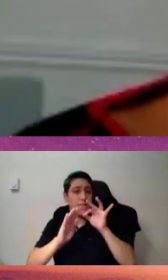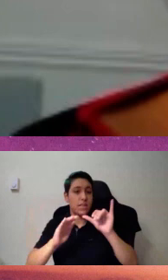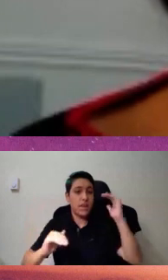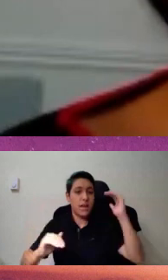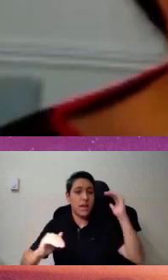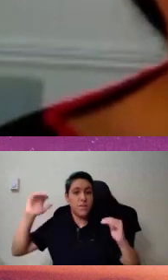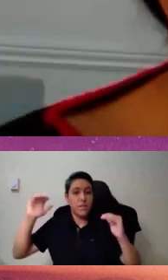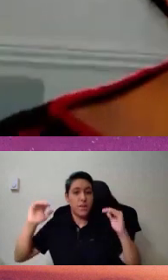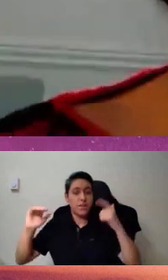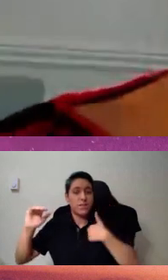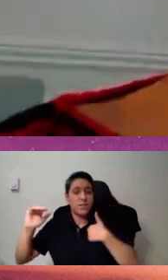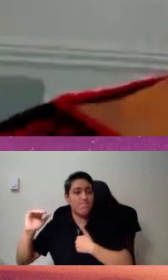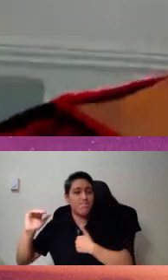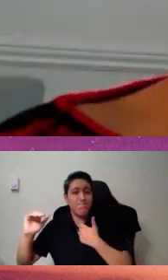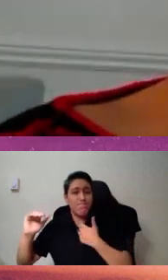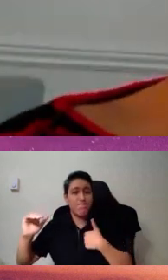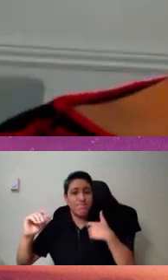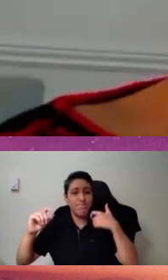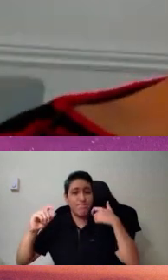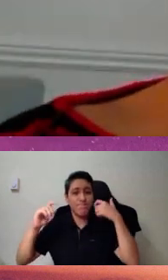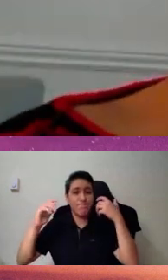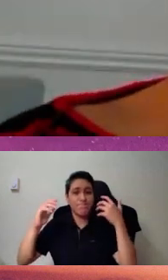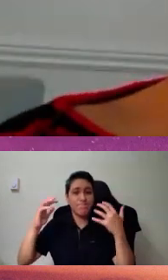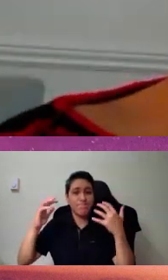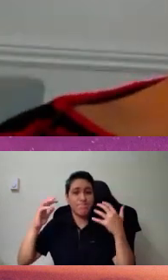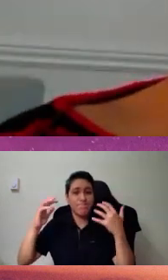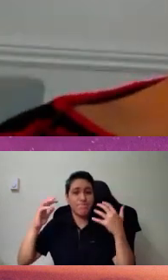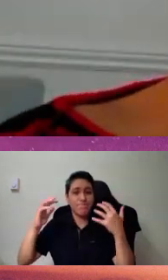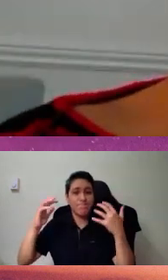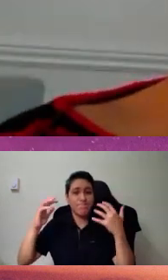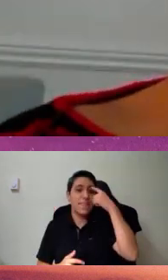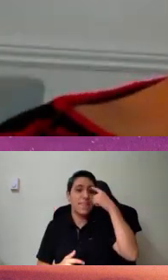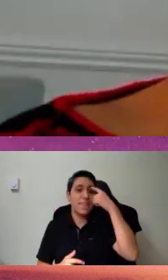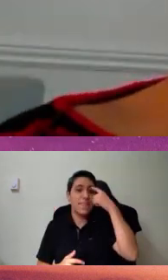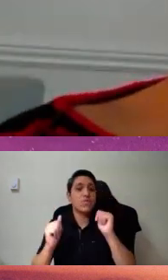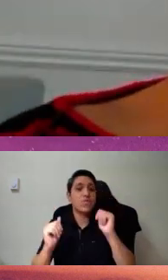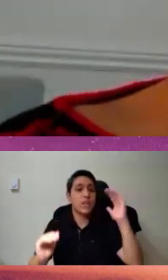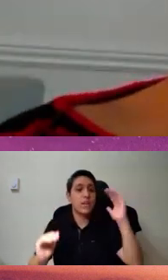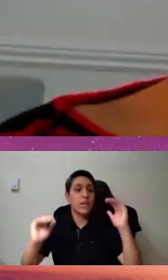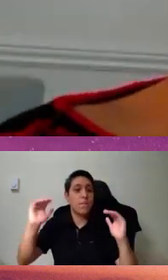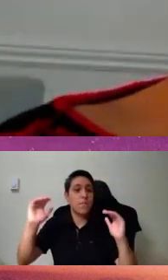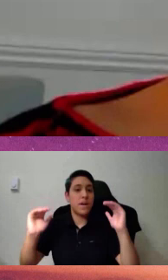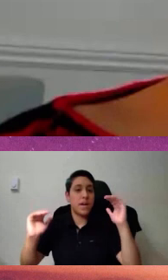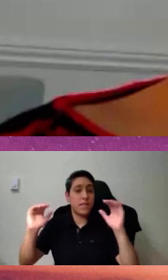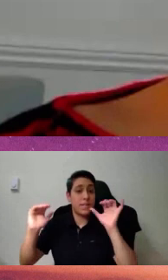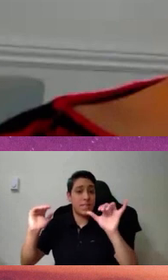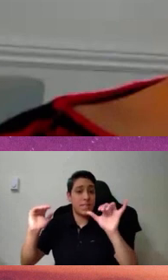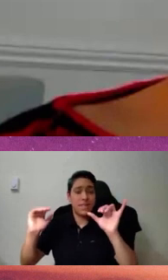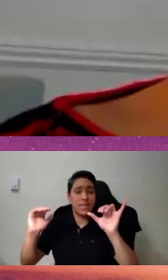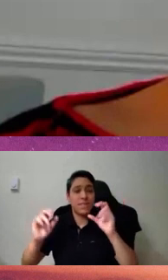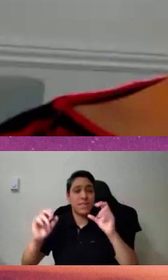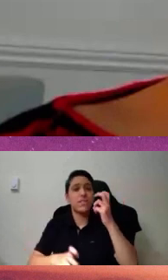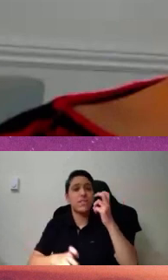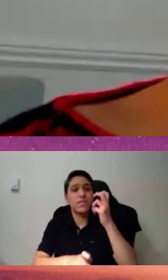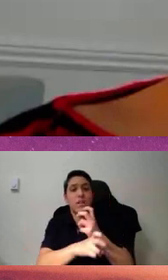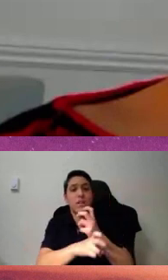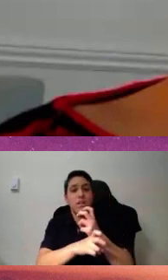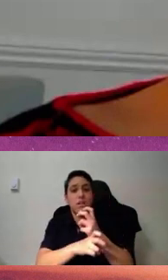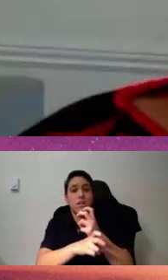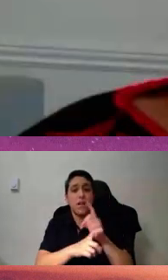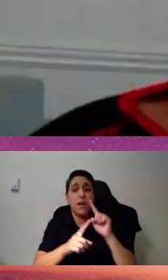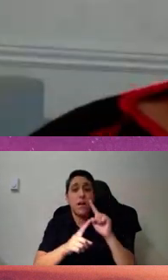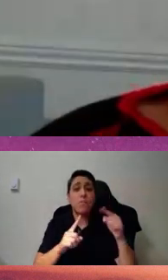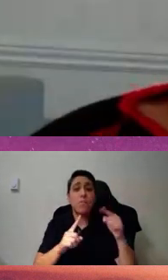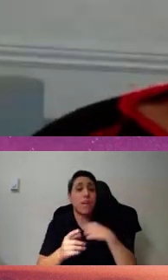I'm sorry. I think trying to balance that out has been difficult, right? But learning to choose